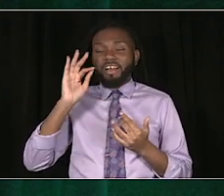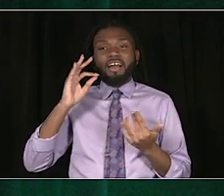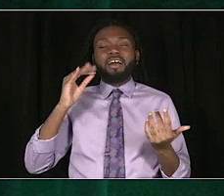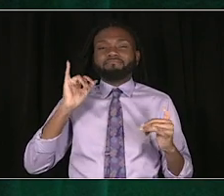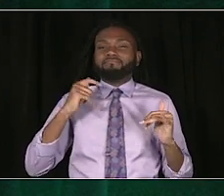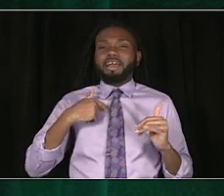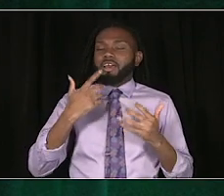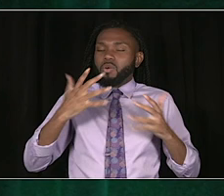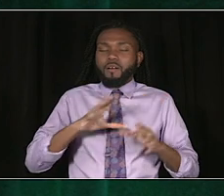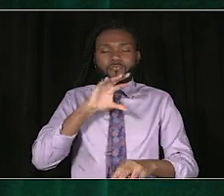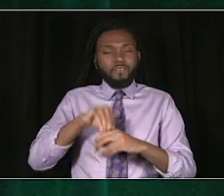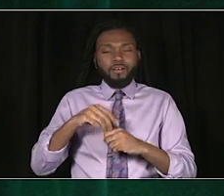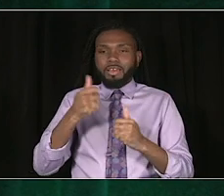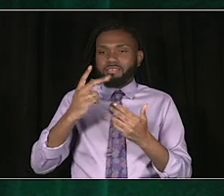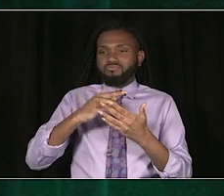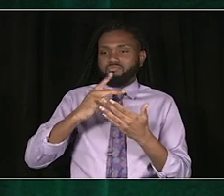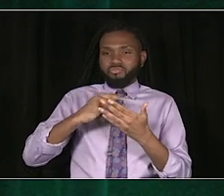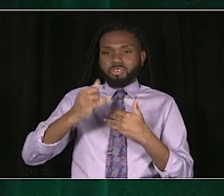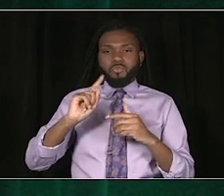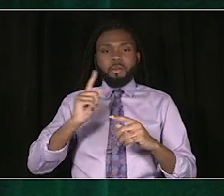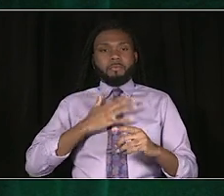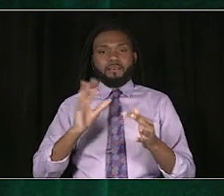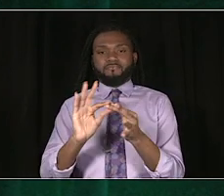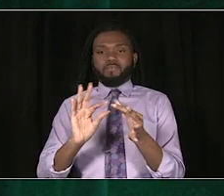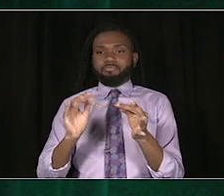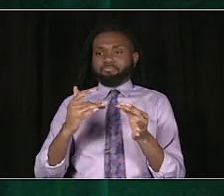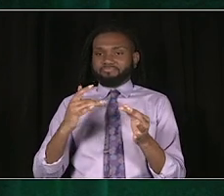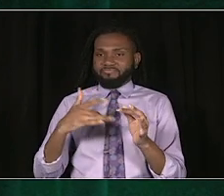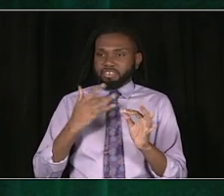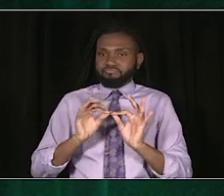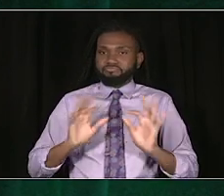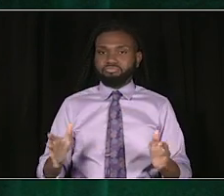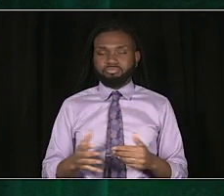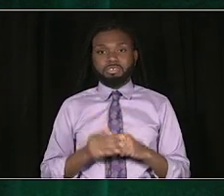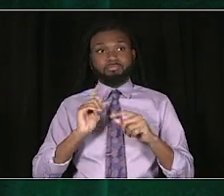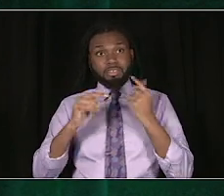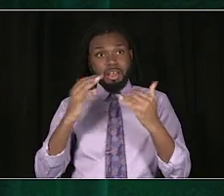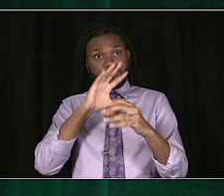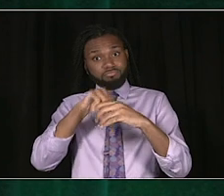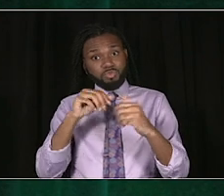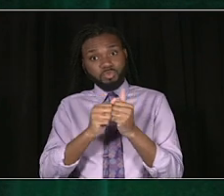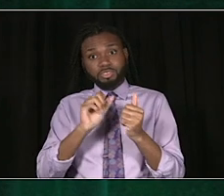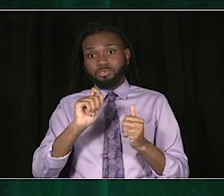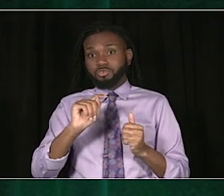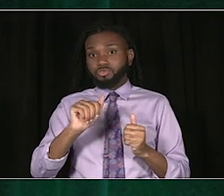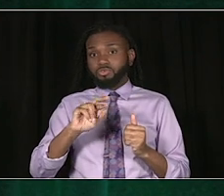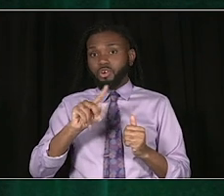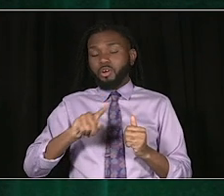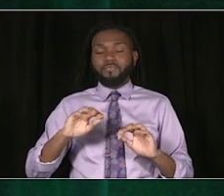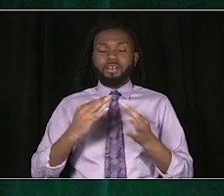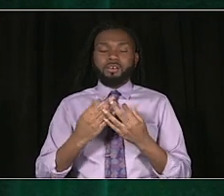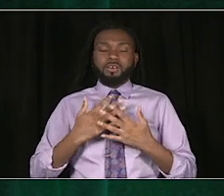to be a part of any project where my voice didn't matter. And, you know, being able to be in the Starz family now, I feel